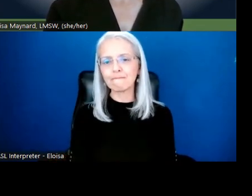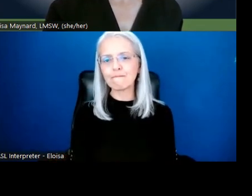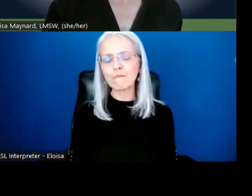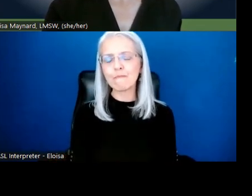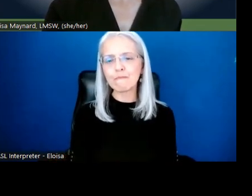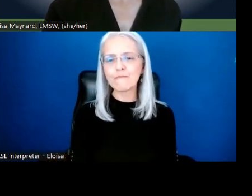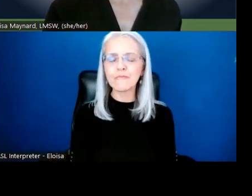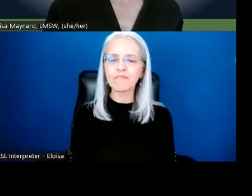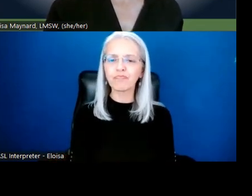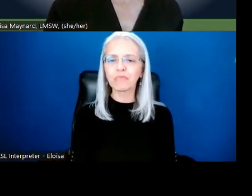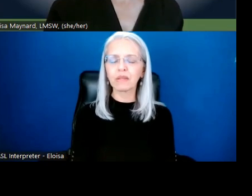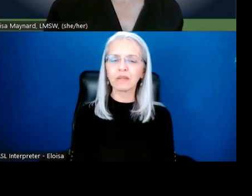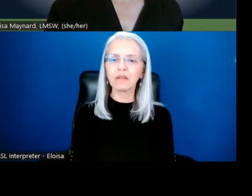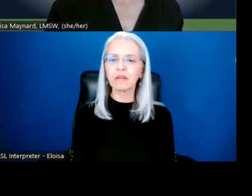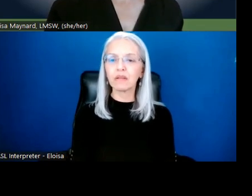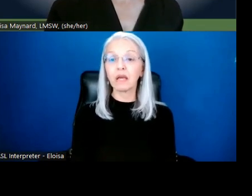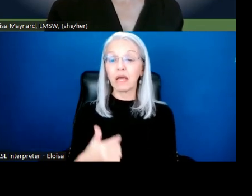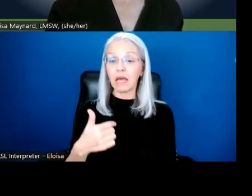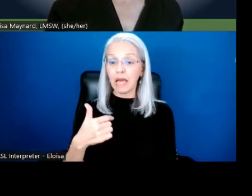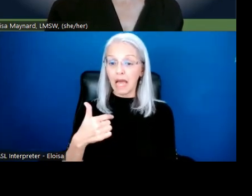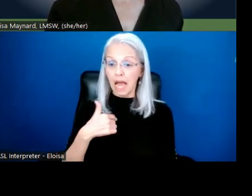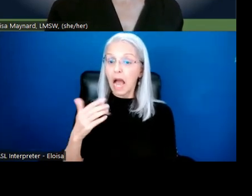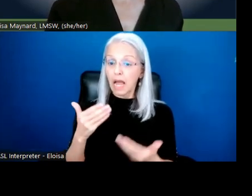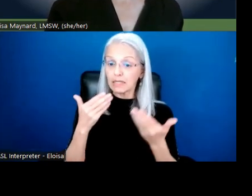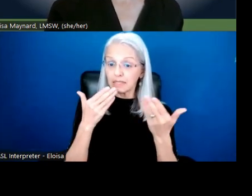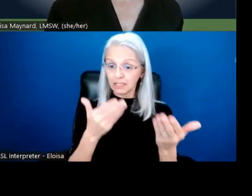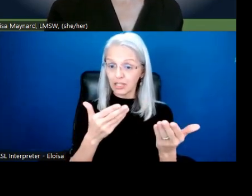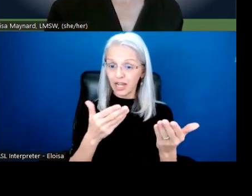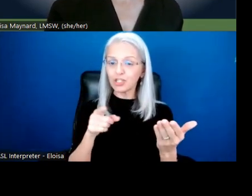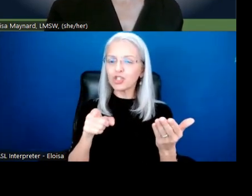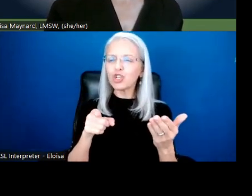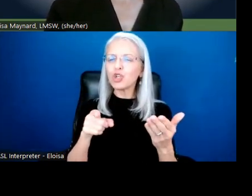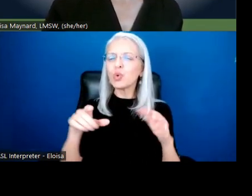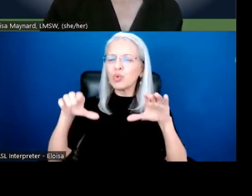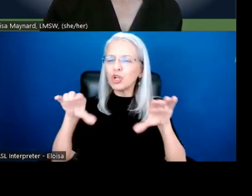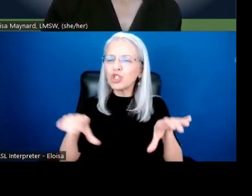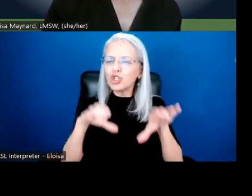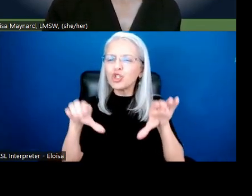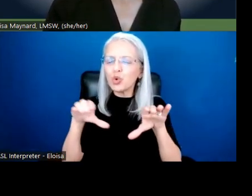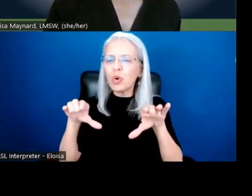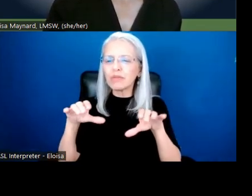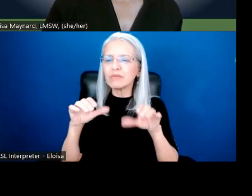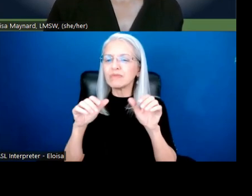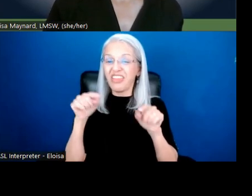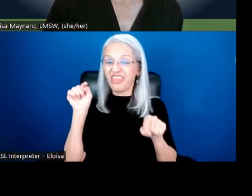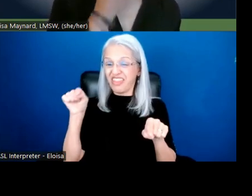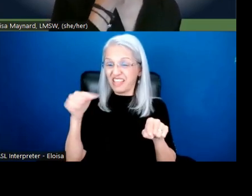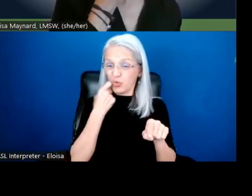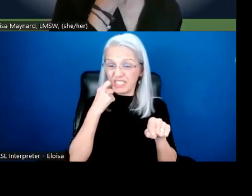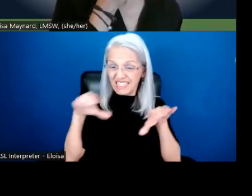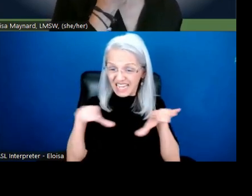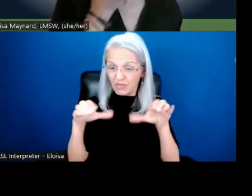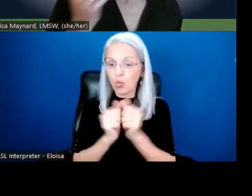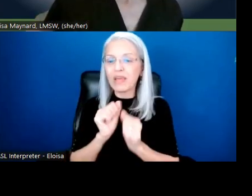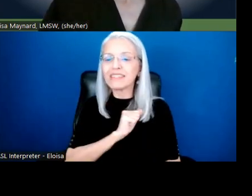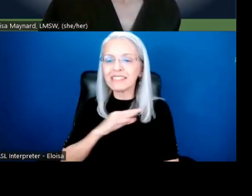And I suggest that you may do this with your staff or someone that you're working with to